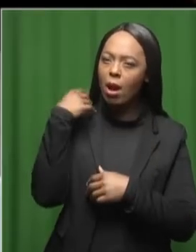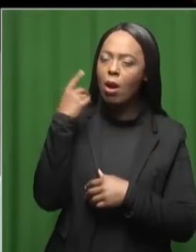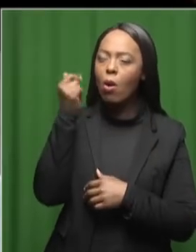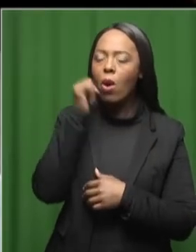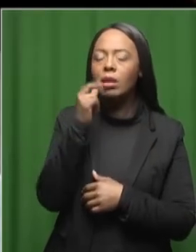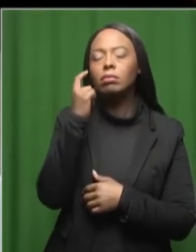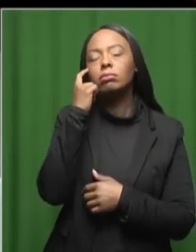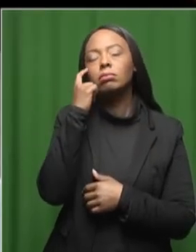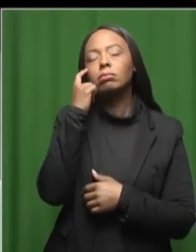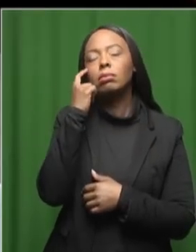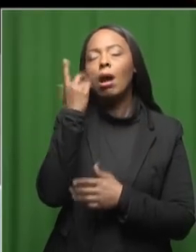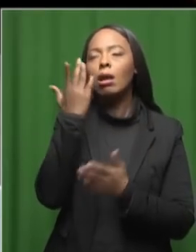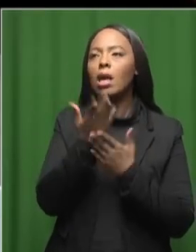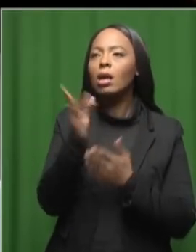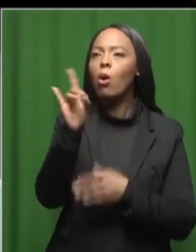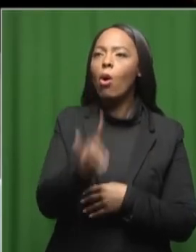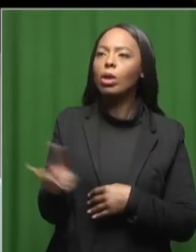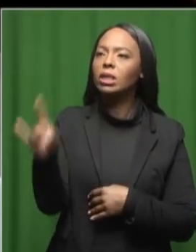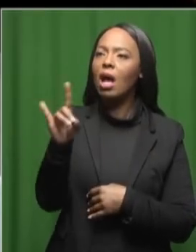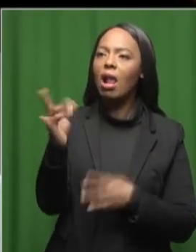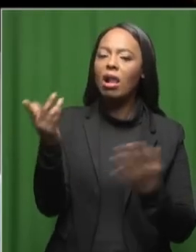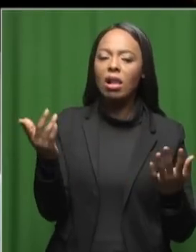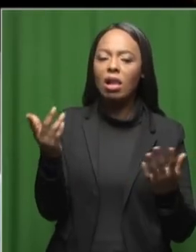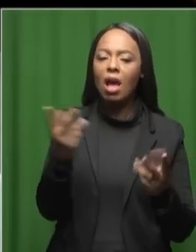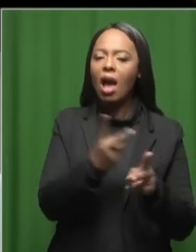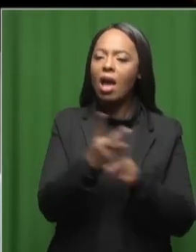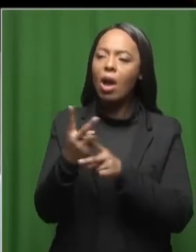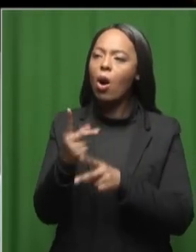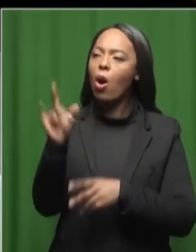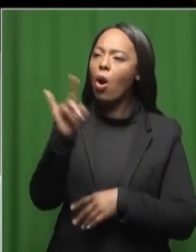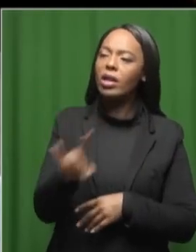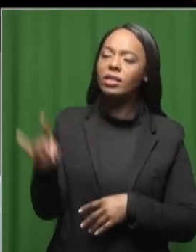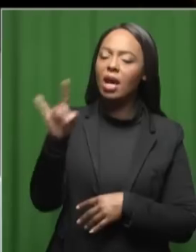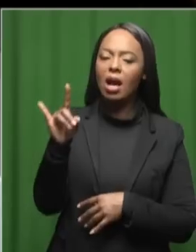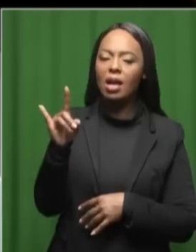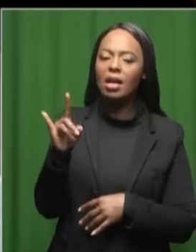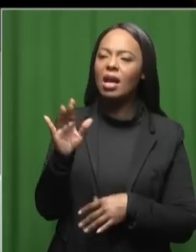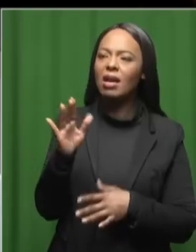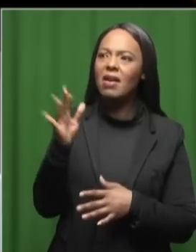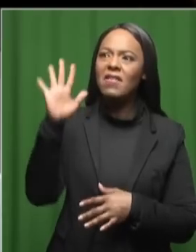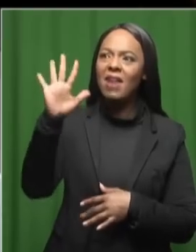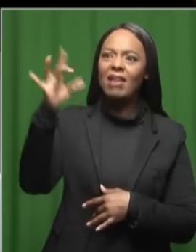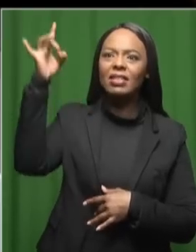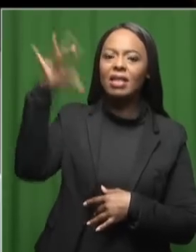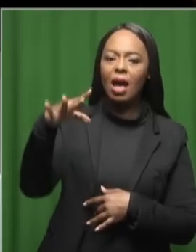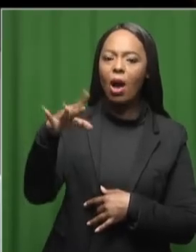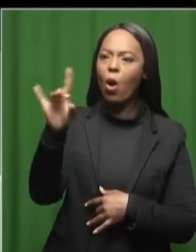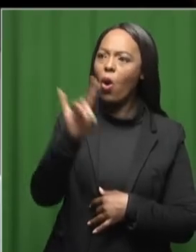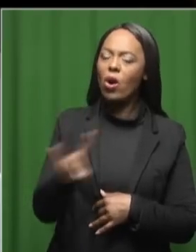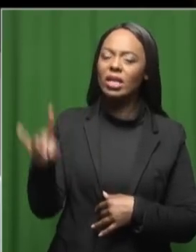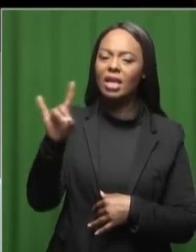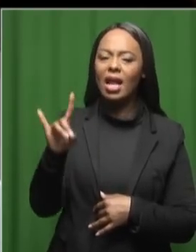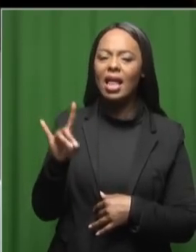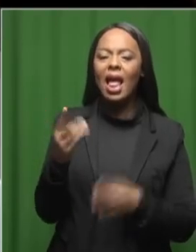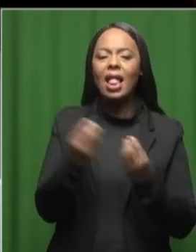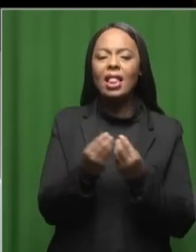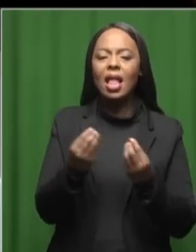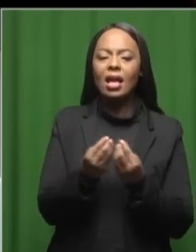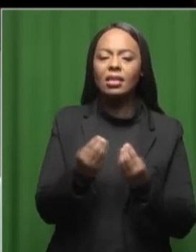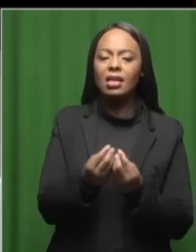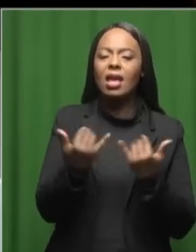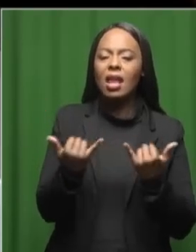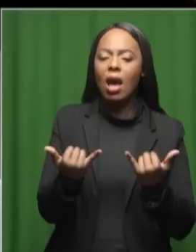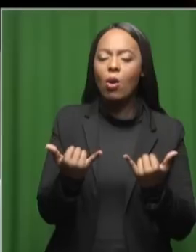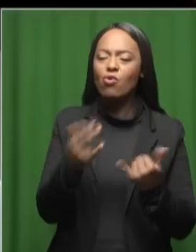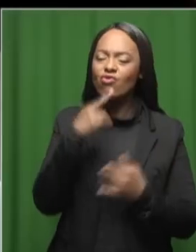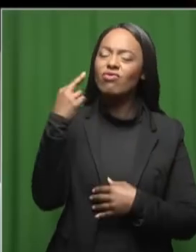in a hotel. You can hire them a hotel room. You know, these are kind of things, and they don't have to be 5-star hotel rooms. These are the way that things are. You know,